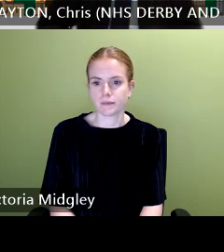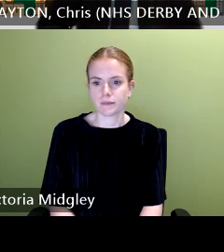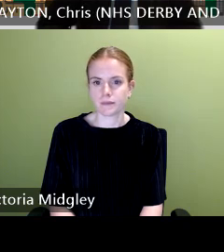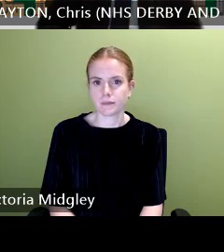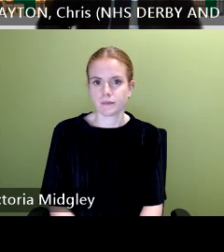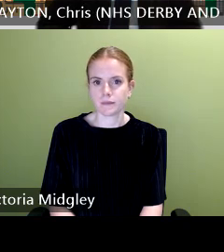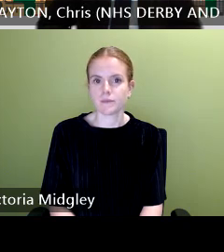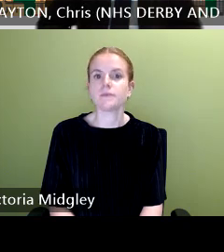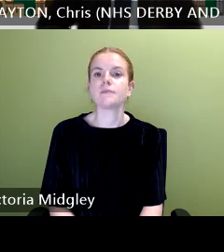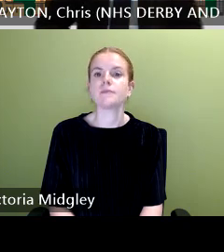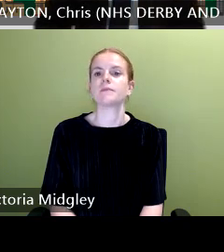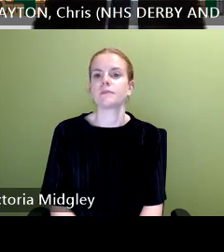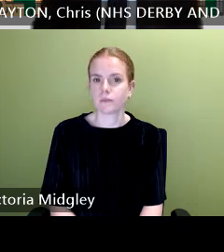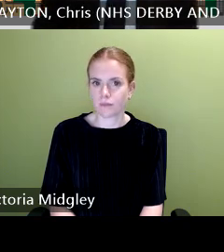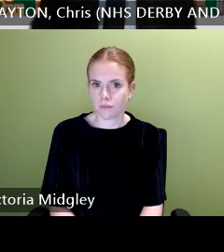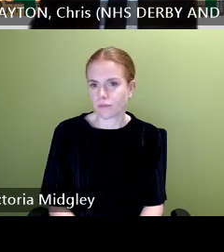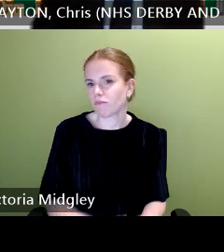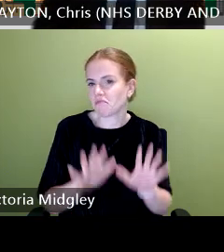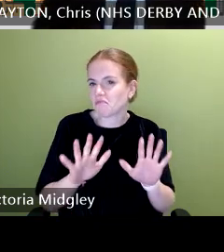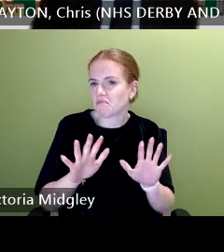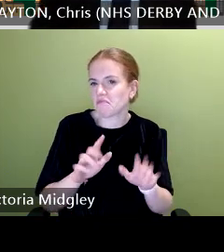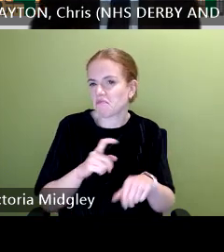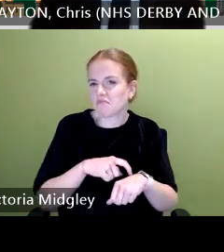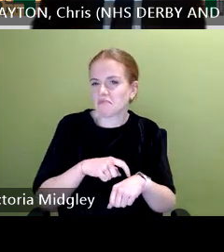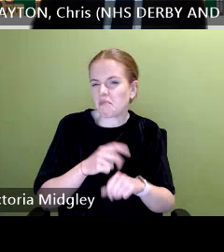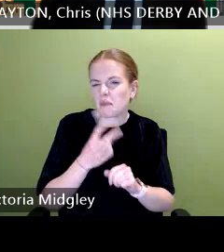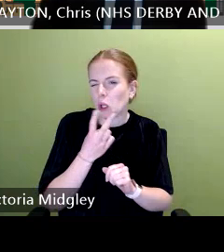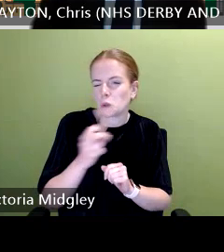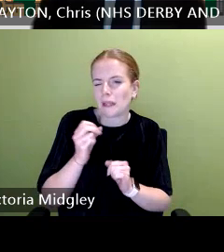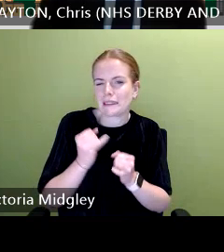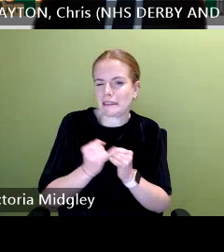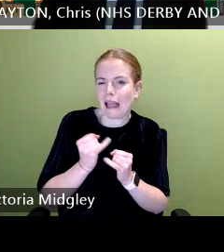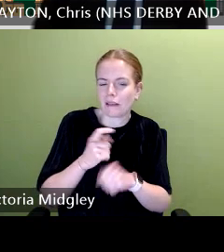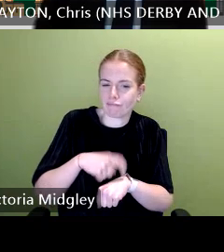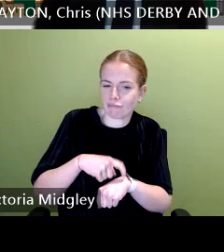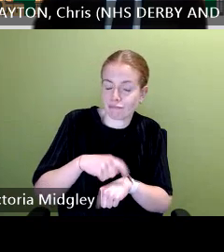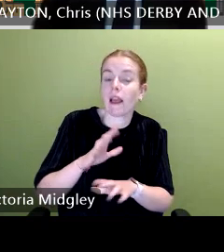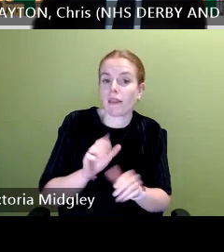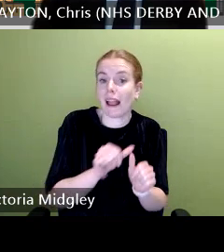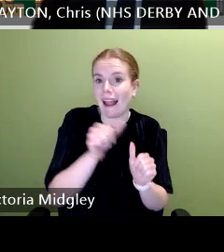Perhaps we'll just say another maybe 20 seconds and then we'll move on to the next question.